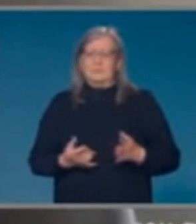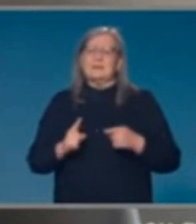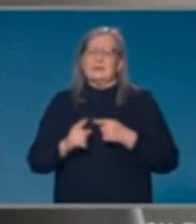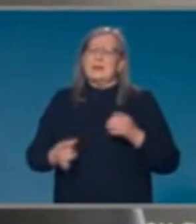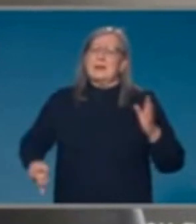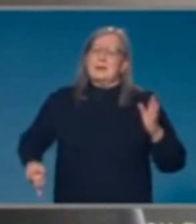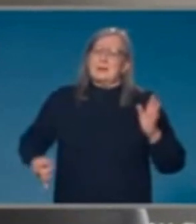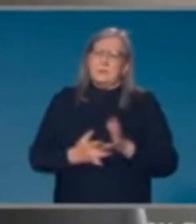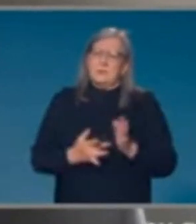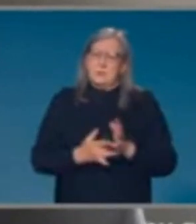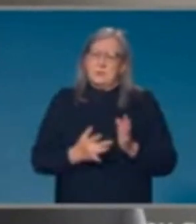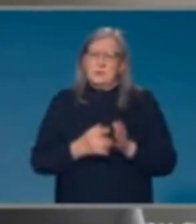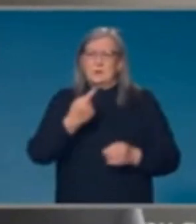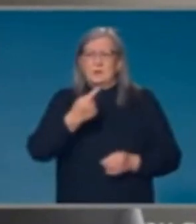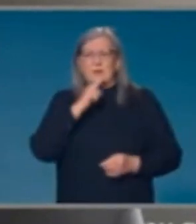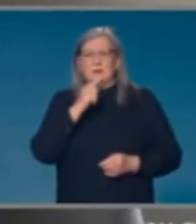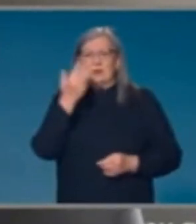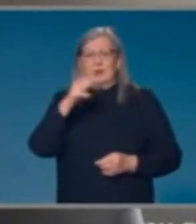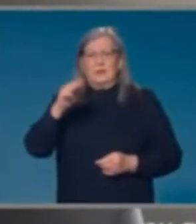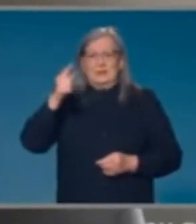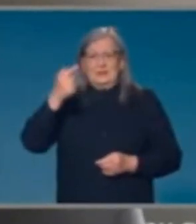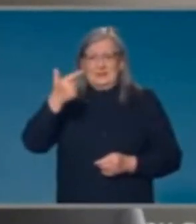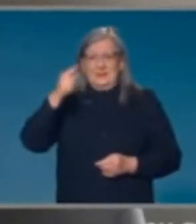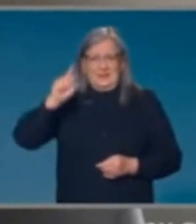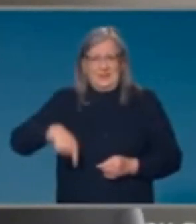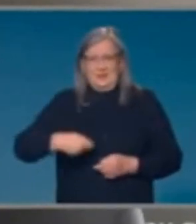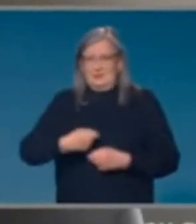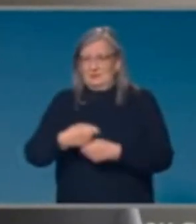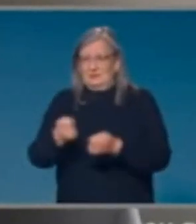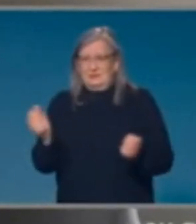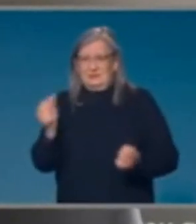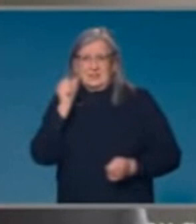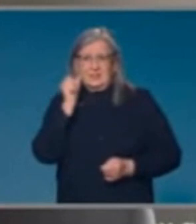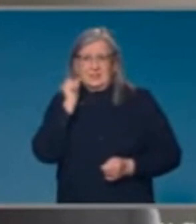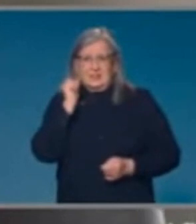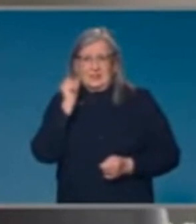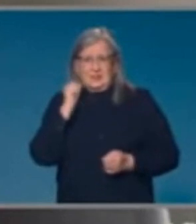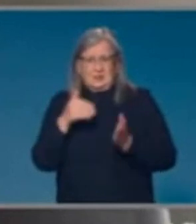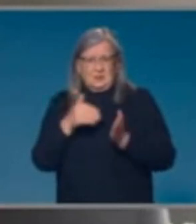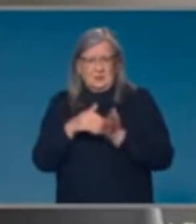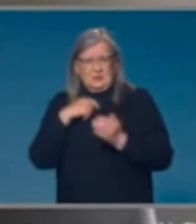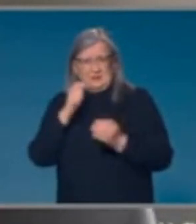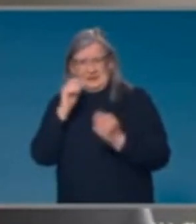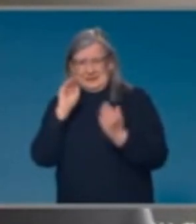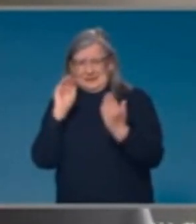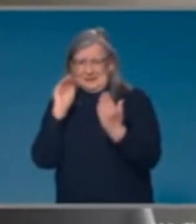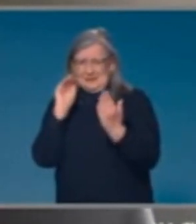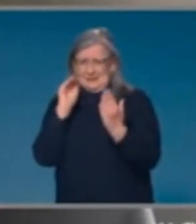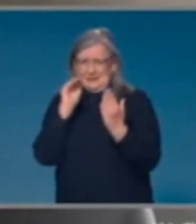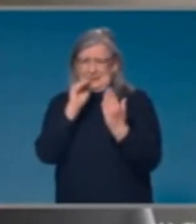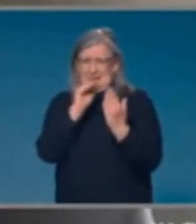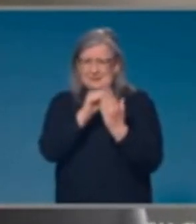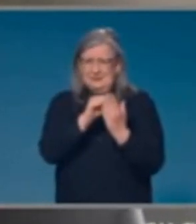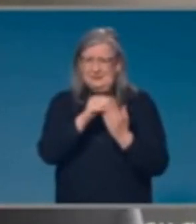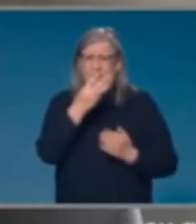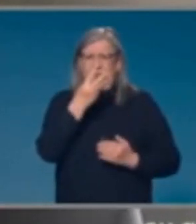197,000 doses delivered yesterday. We are now right on the cusp of reaching